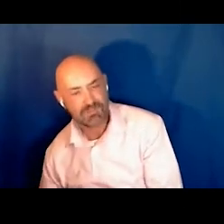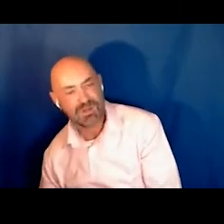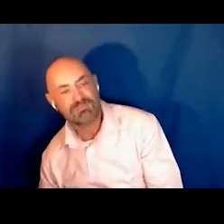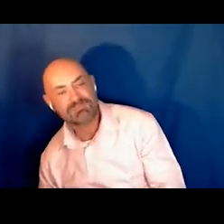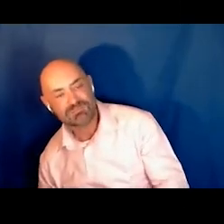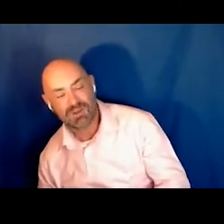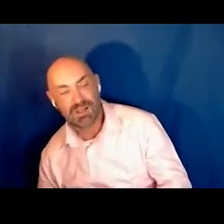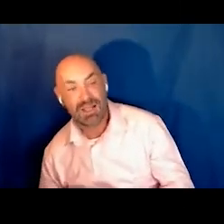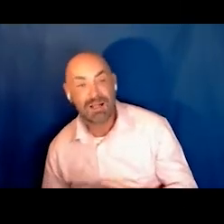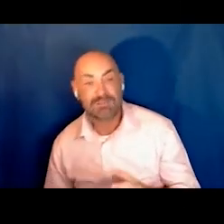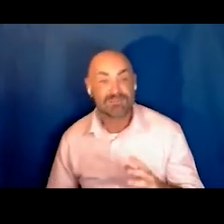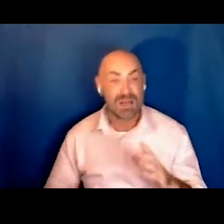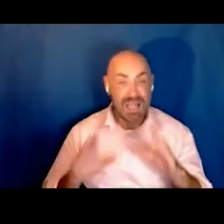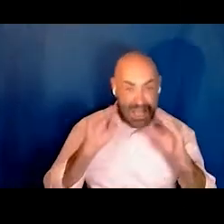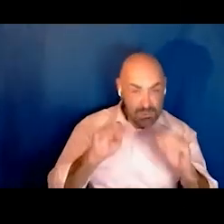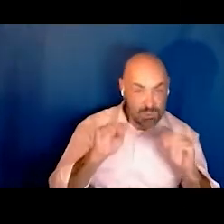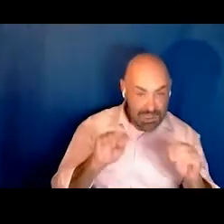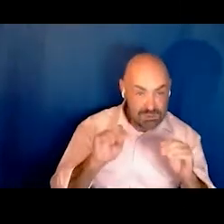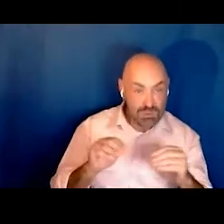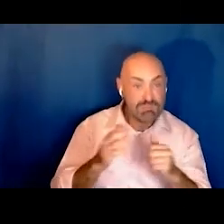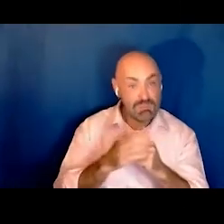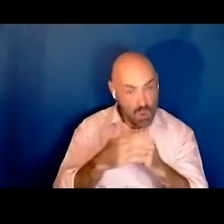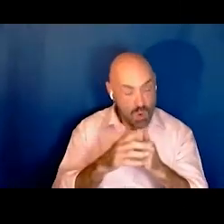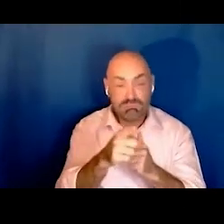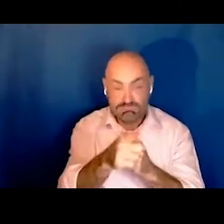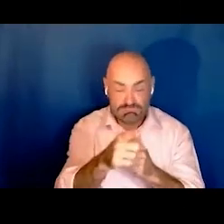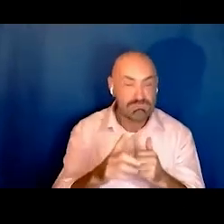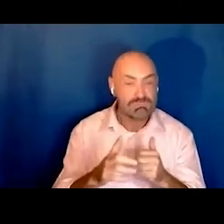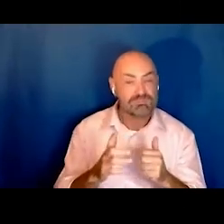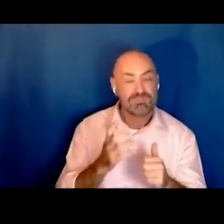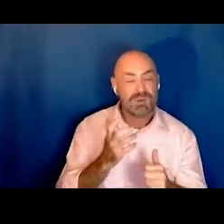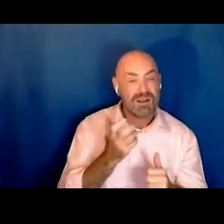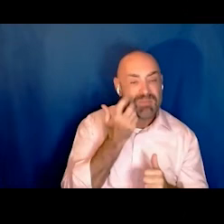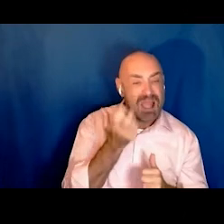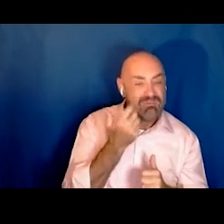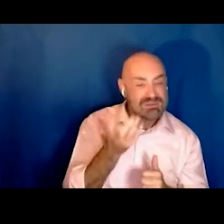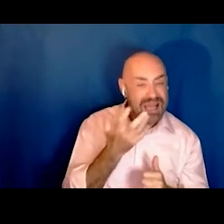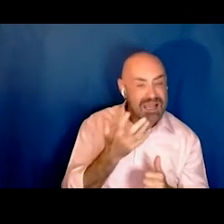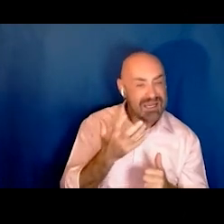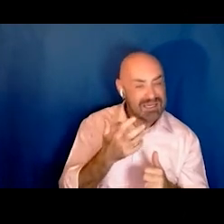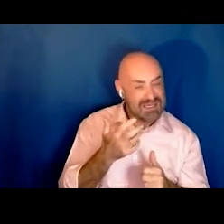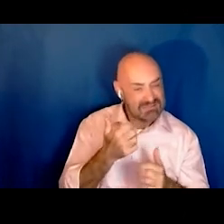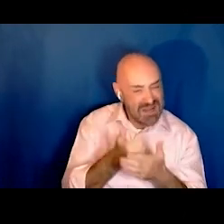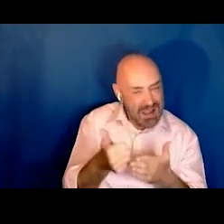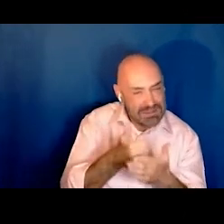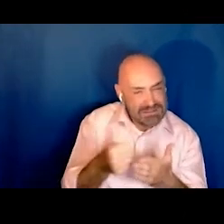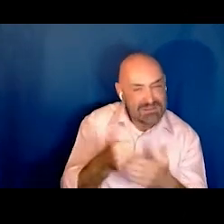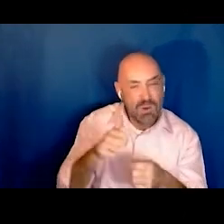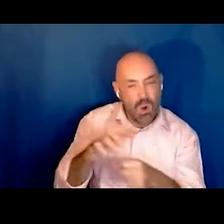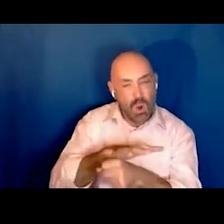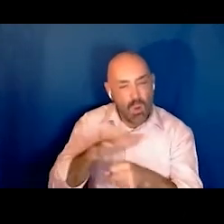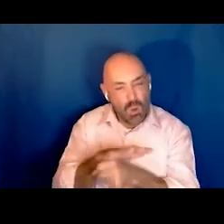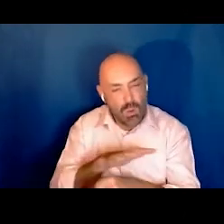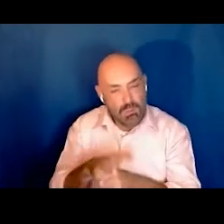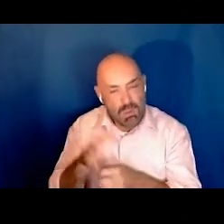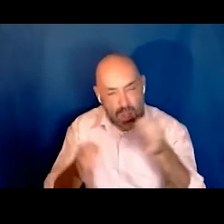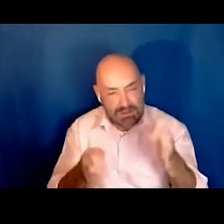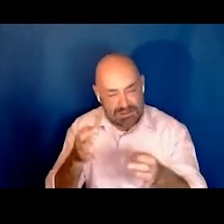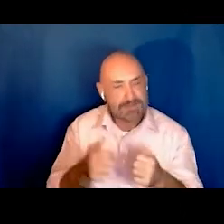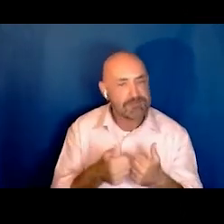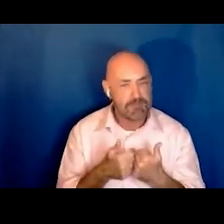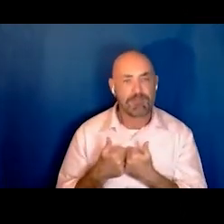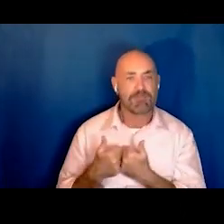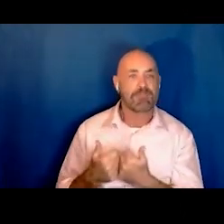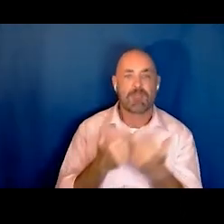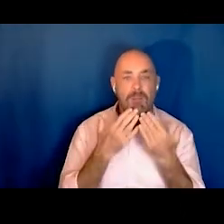to learn, I guess. But I'd love to hear what people's imagining. Daily habits, local politics. Thank you everyone